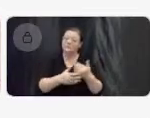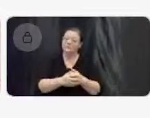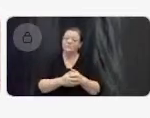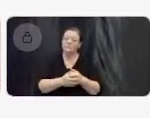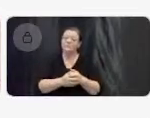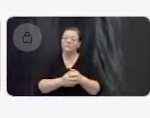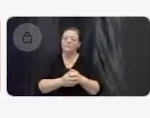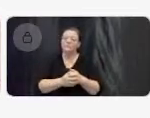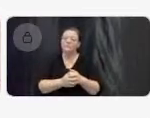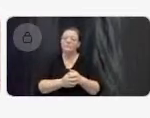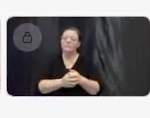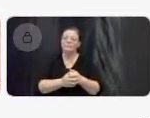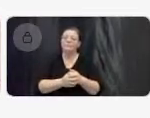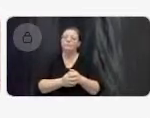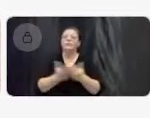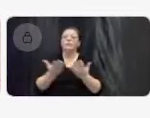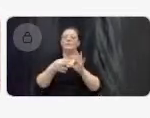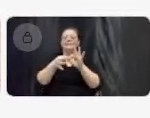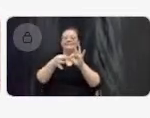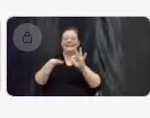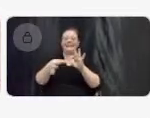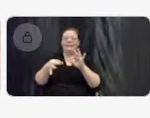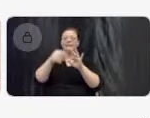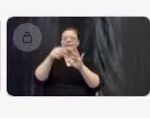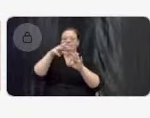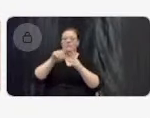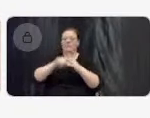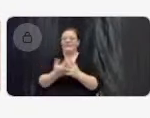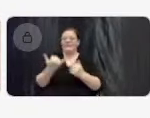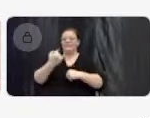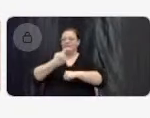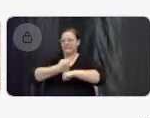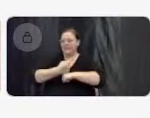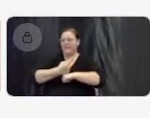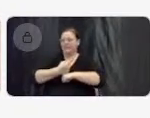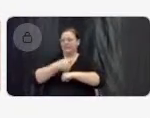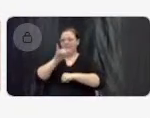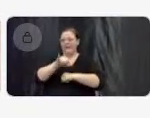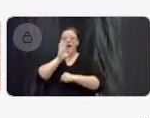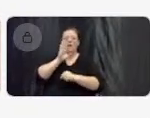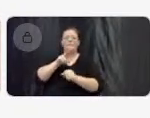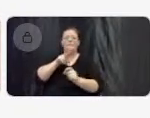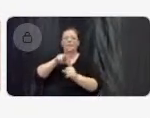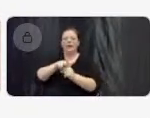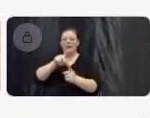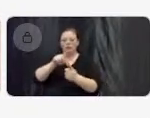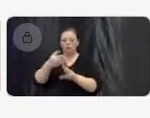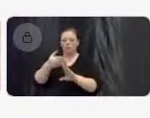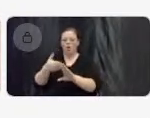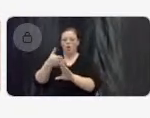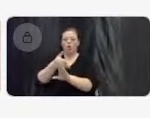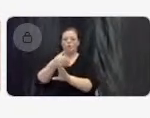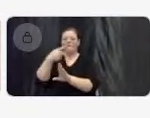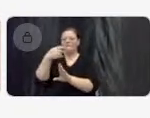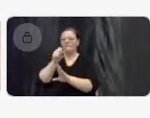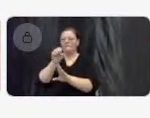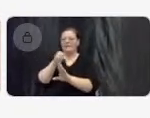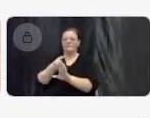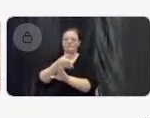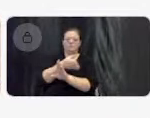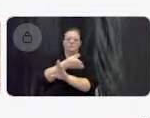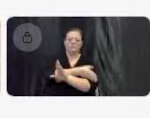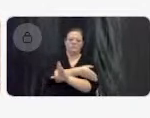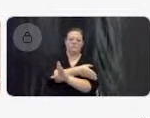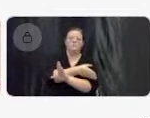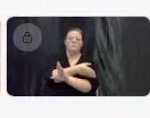was stated at the beginning of this meeting today is that applied to the earlier phases that were approved, it will